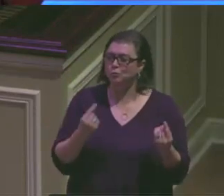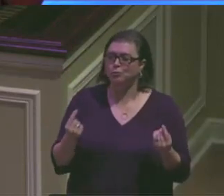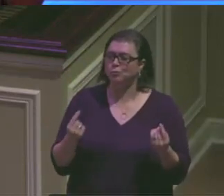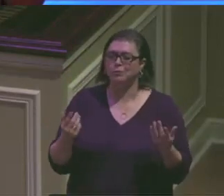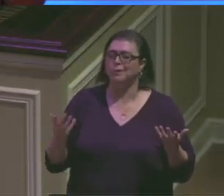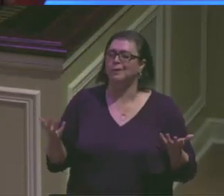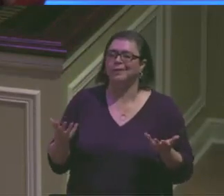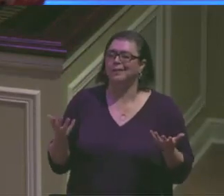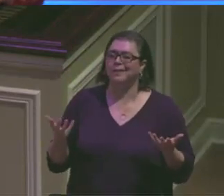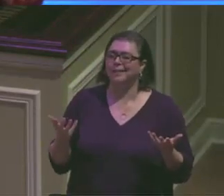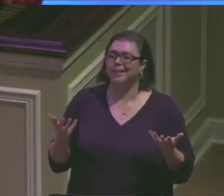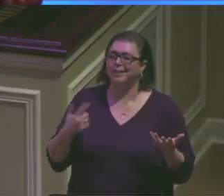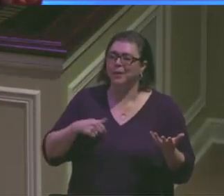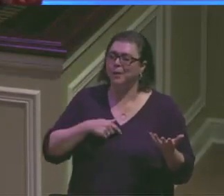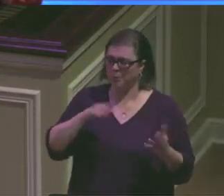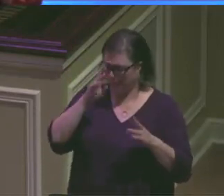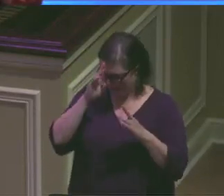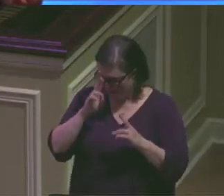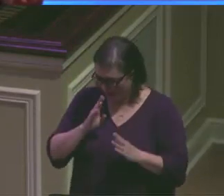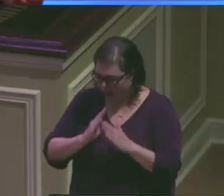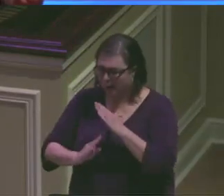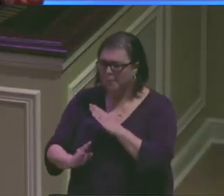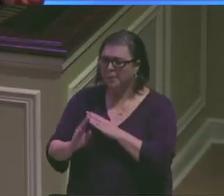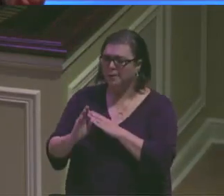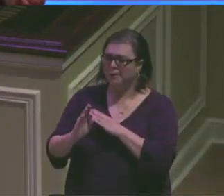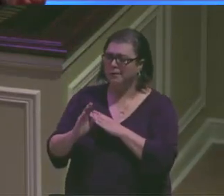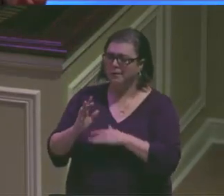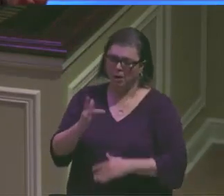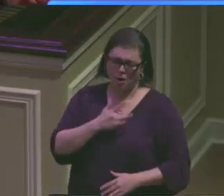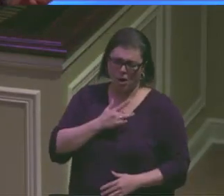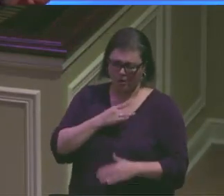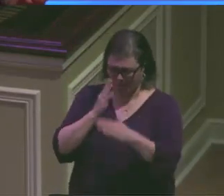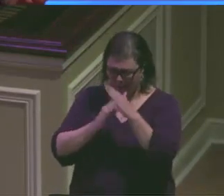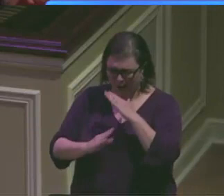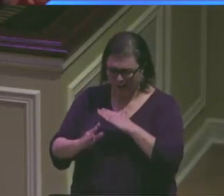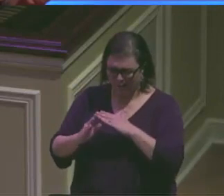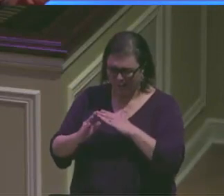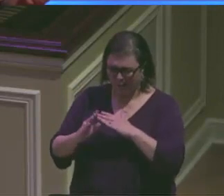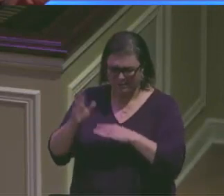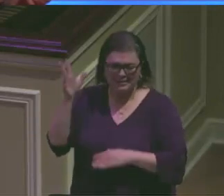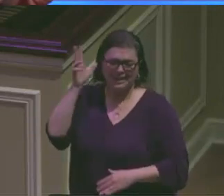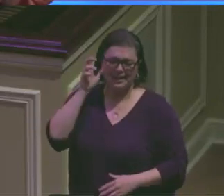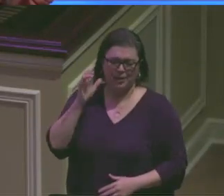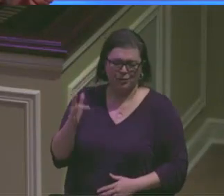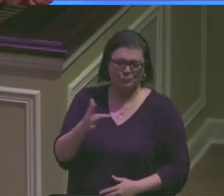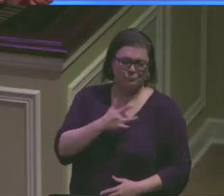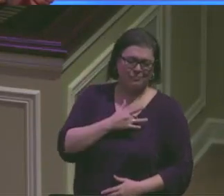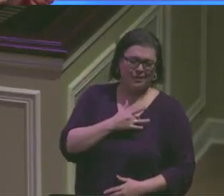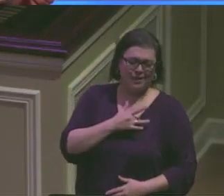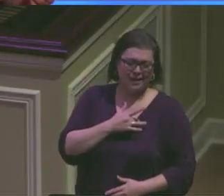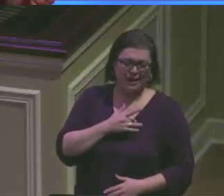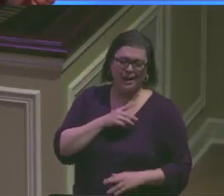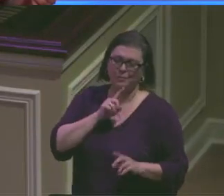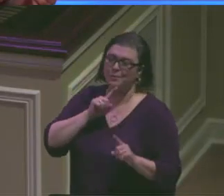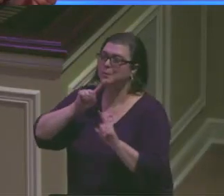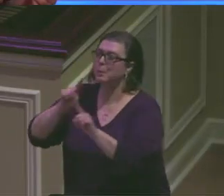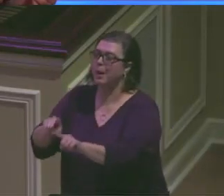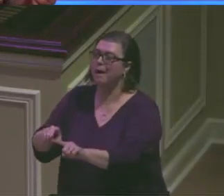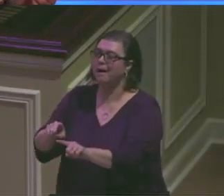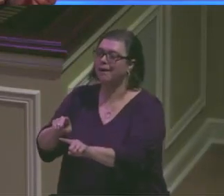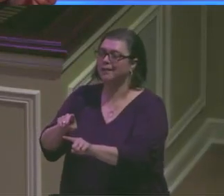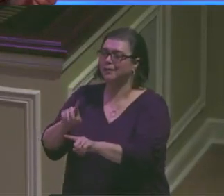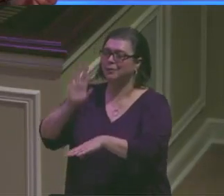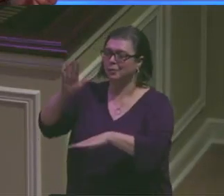hearts. May we have an obedient heart to hear you and respond to you. So God, thank you what you're going to